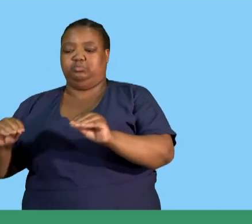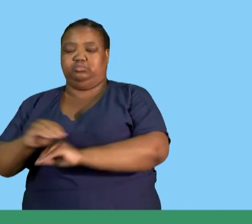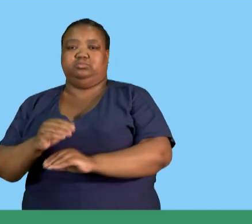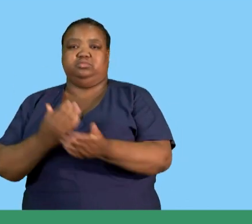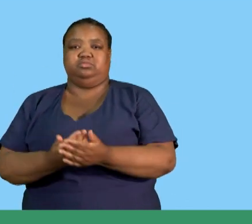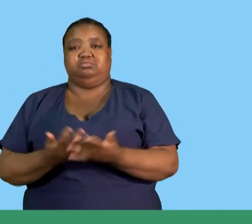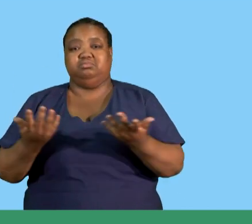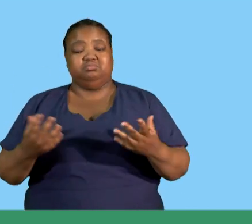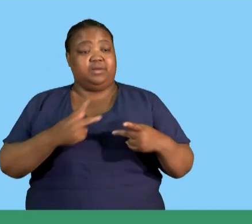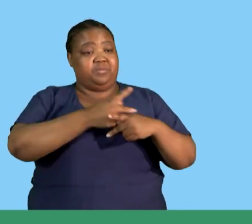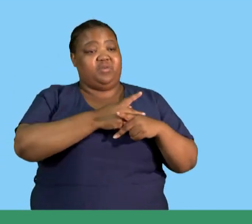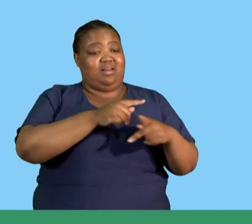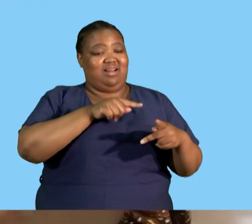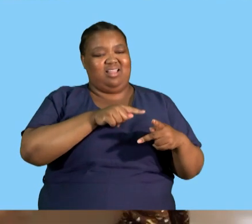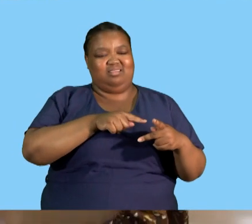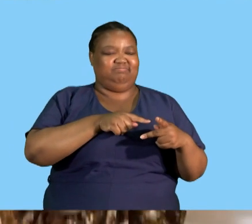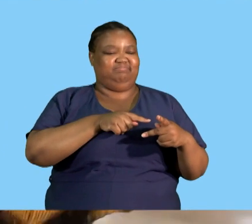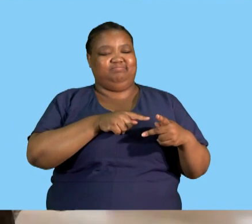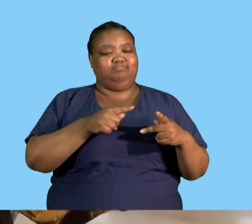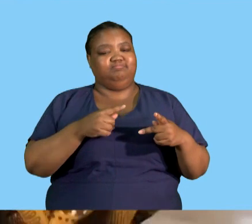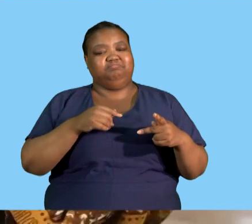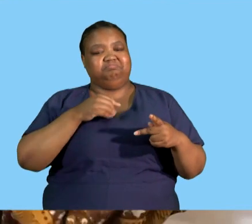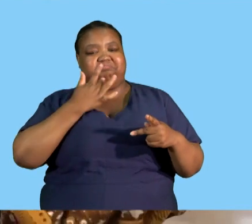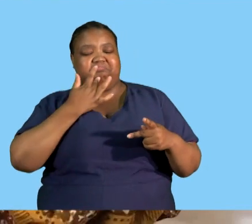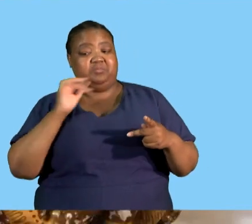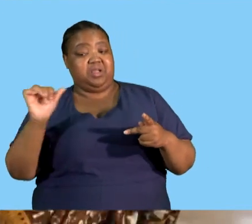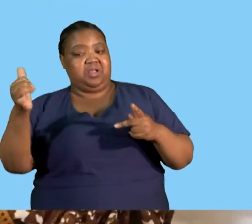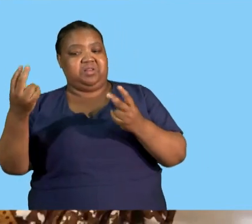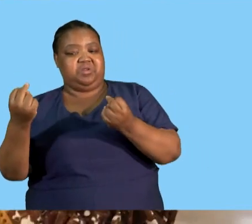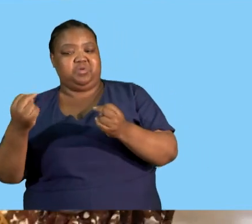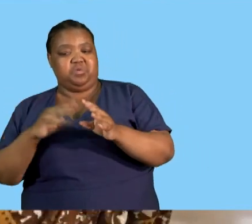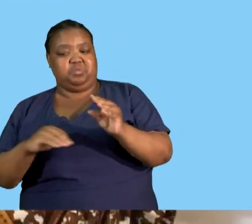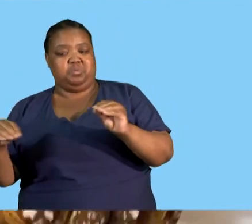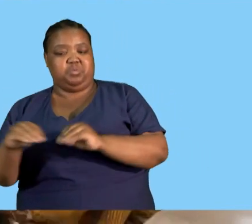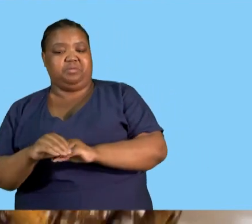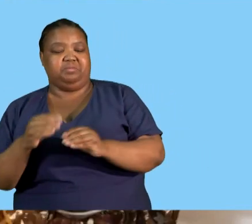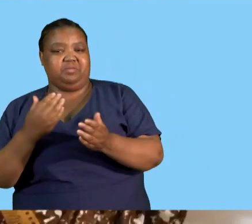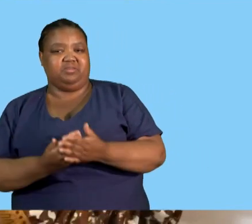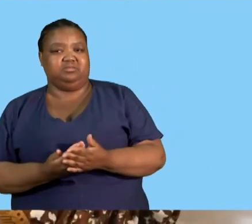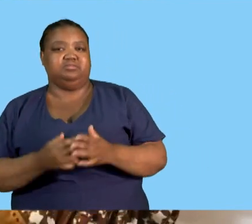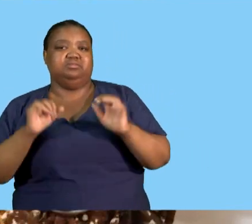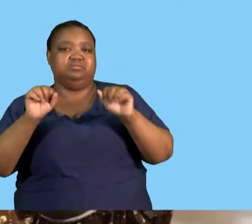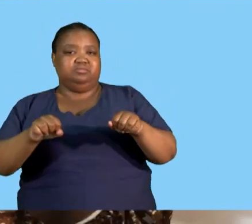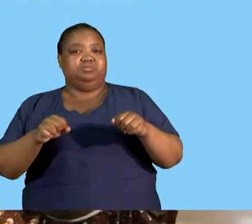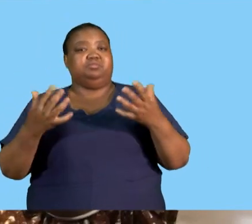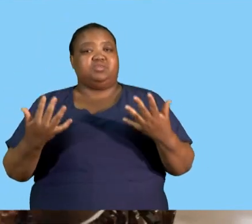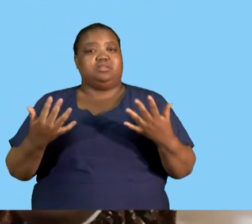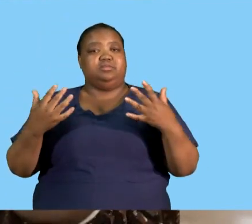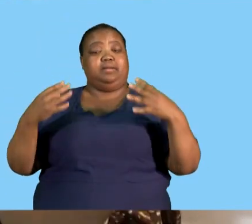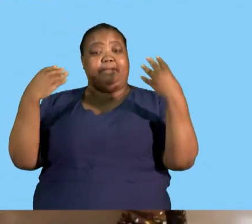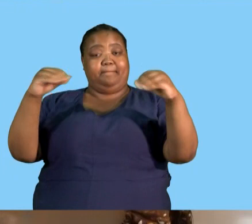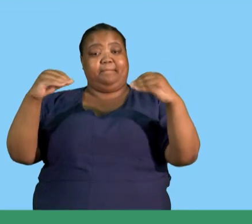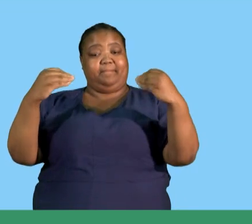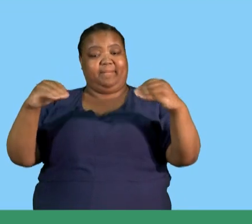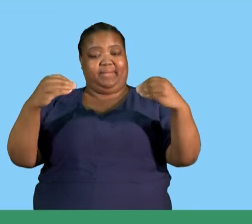be substituted, instead of using this, you want to use that, but because you get the same satisfaction from using the other product instead of using product